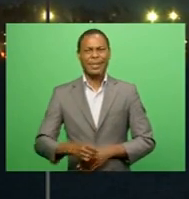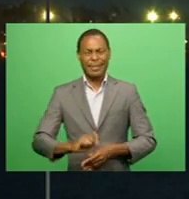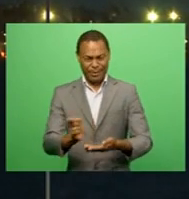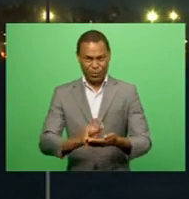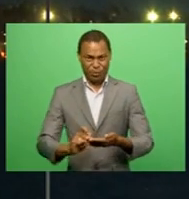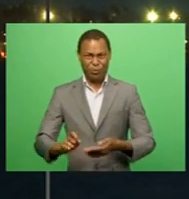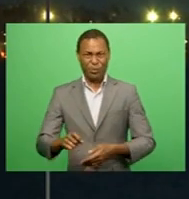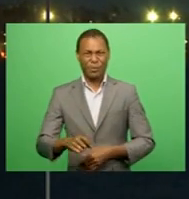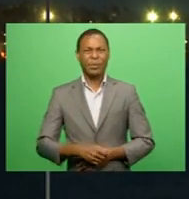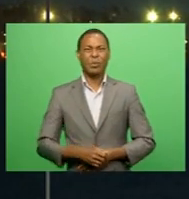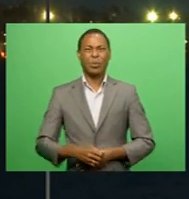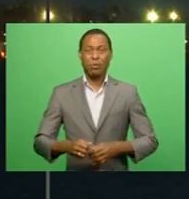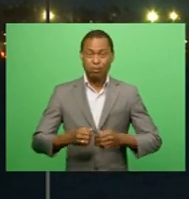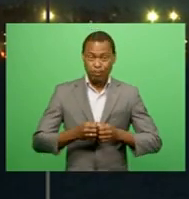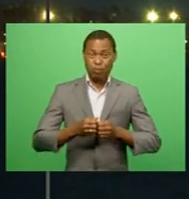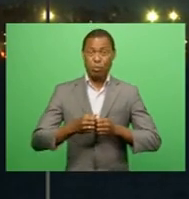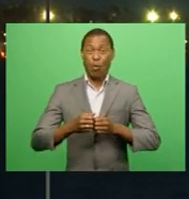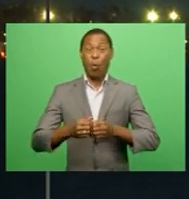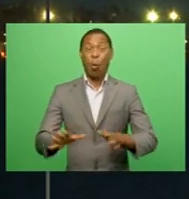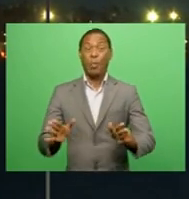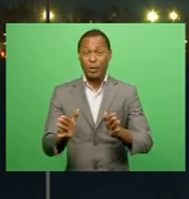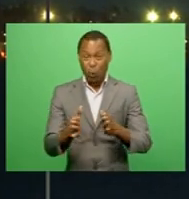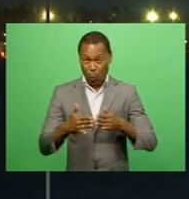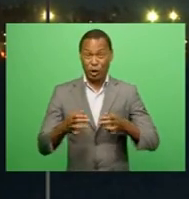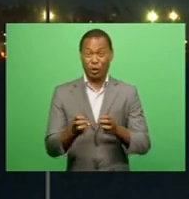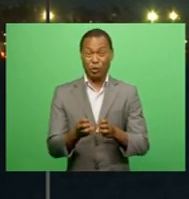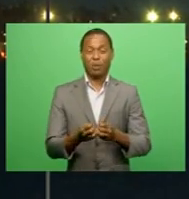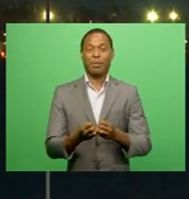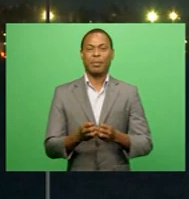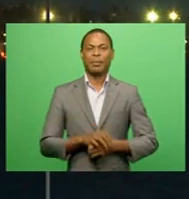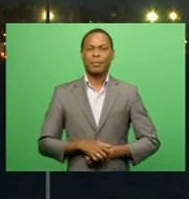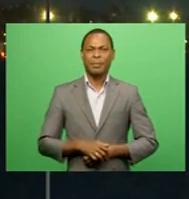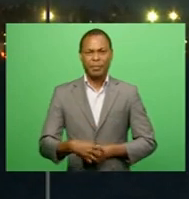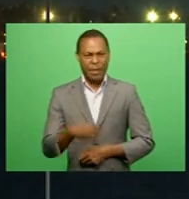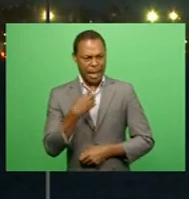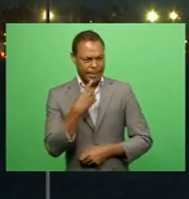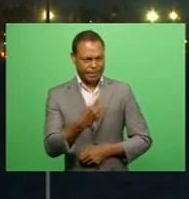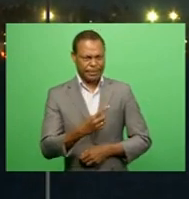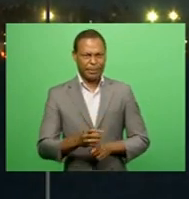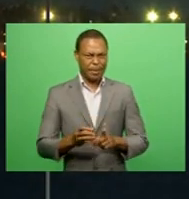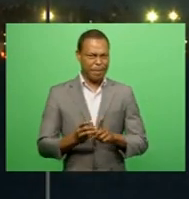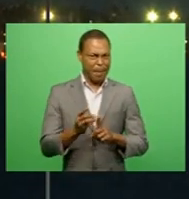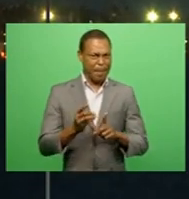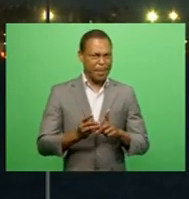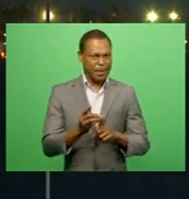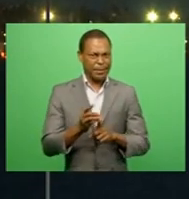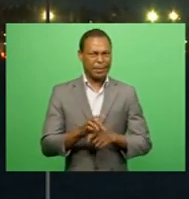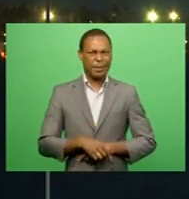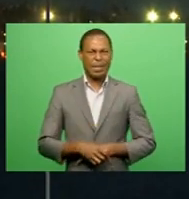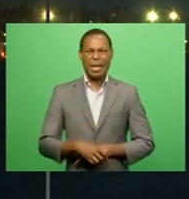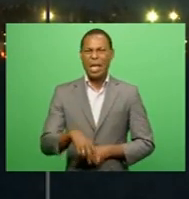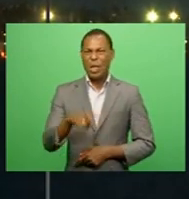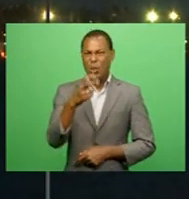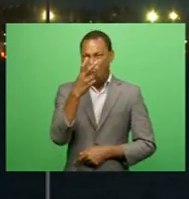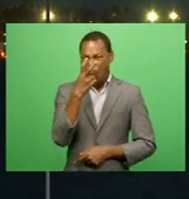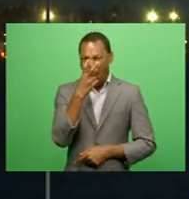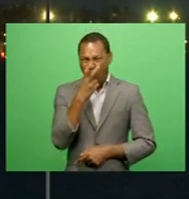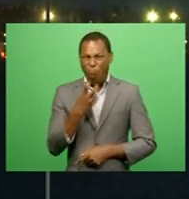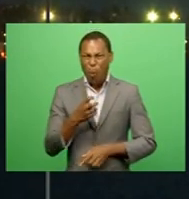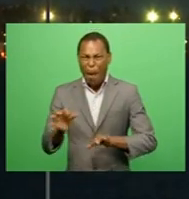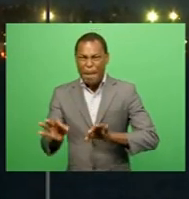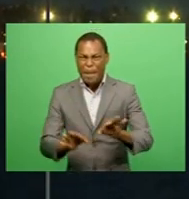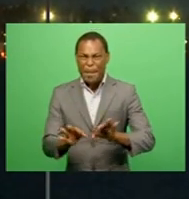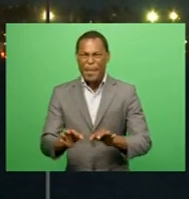while opening the workshop for development permit management in Suva today, says the archaic scheme has delayed